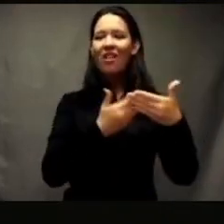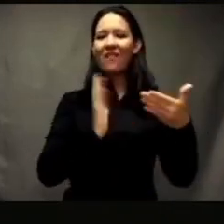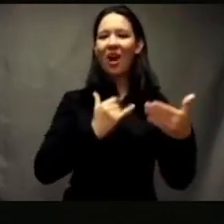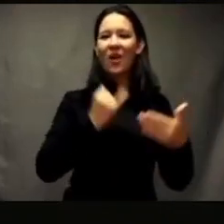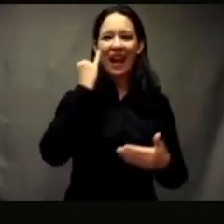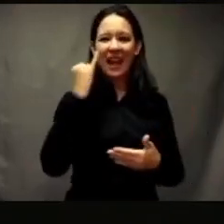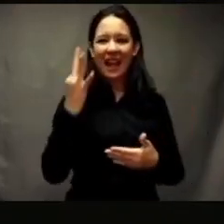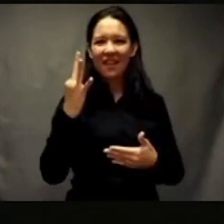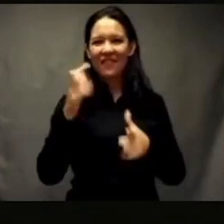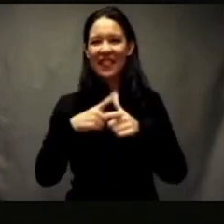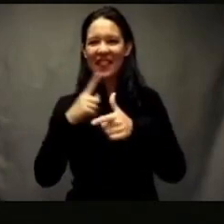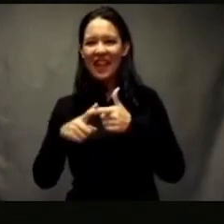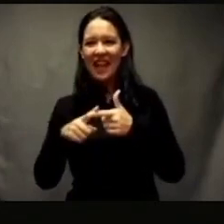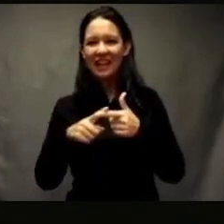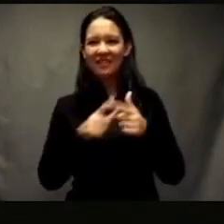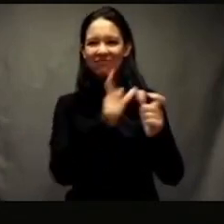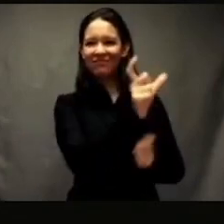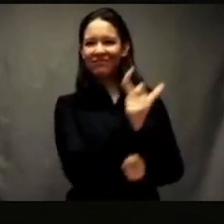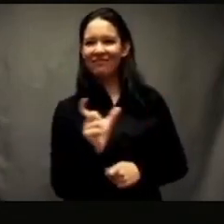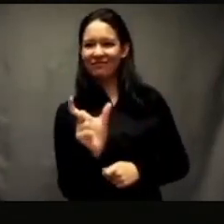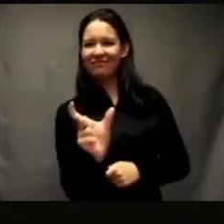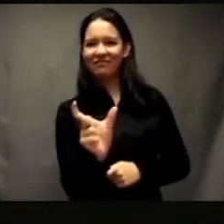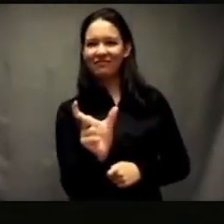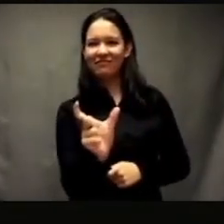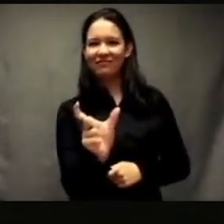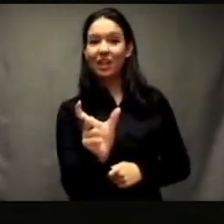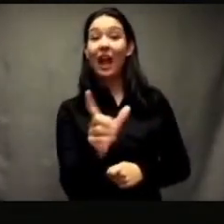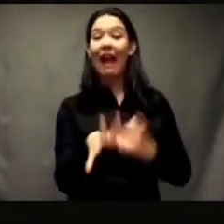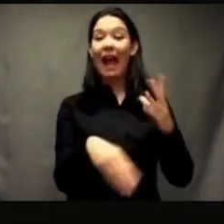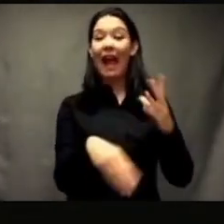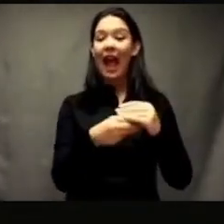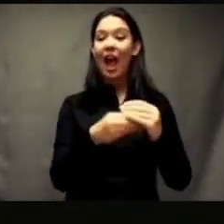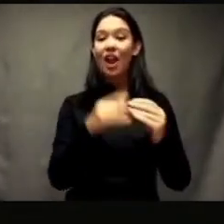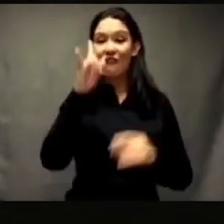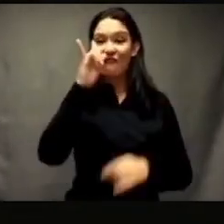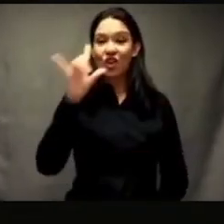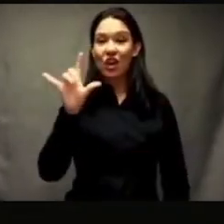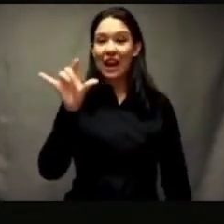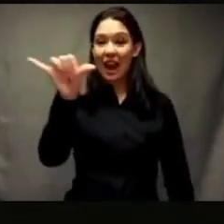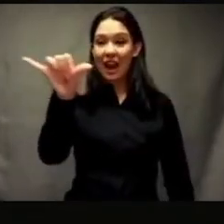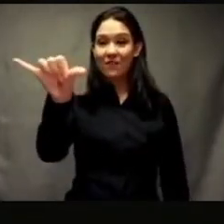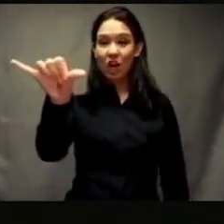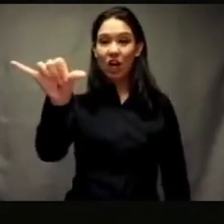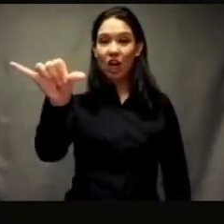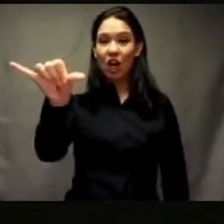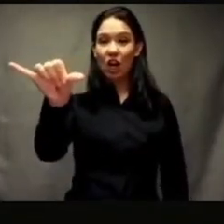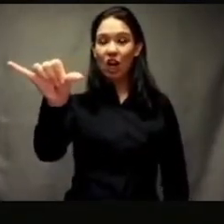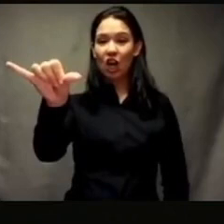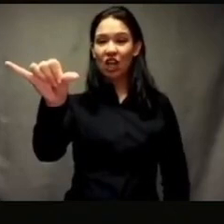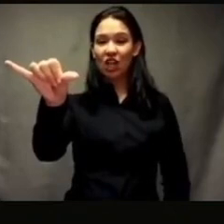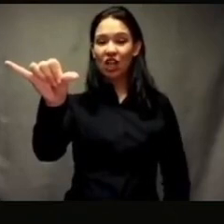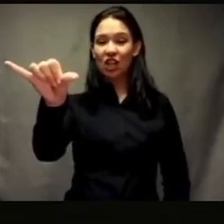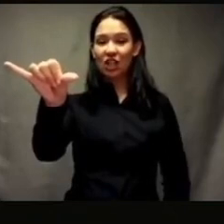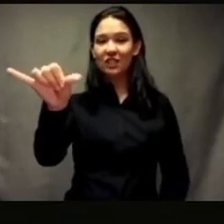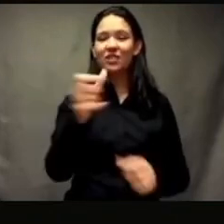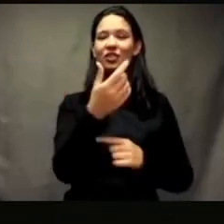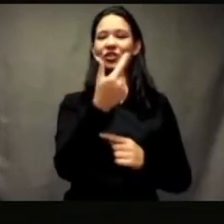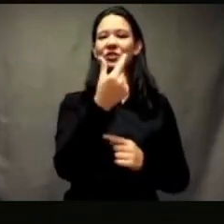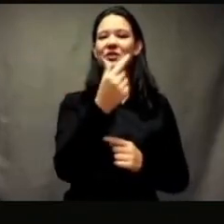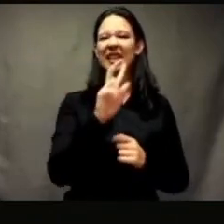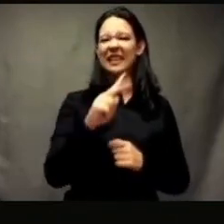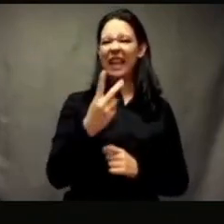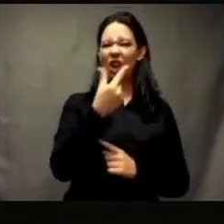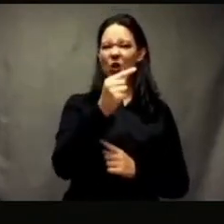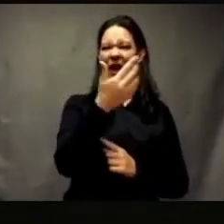So I'm going to drag this forever block and drag it down right below when green flag